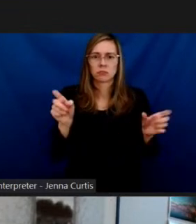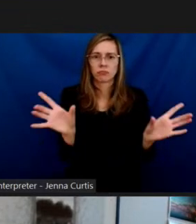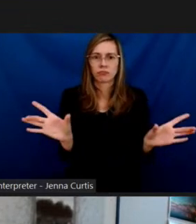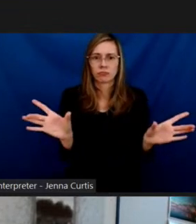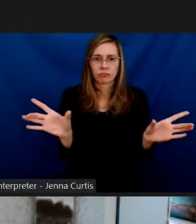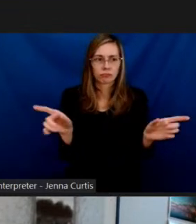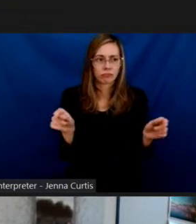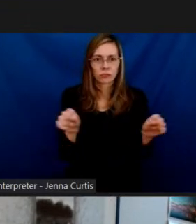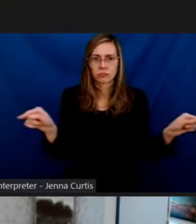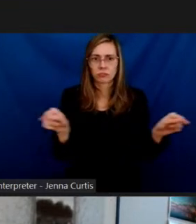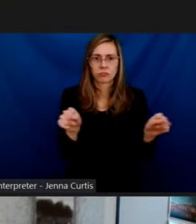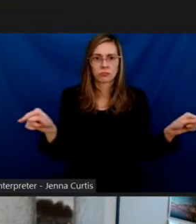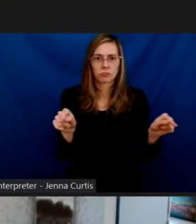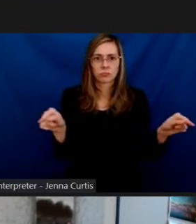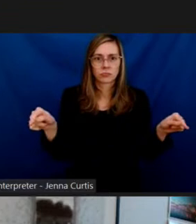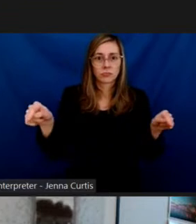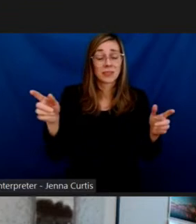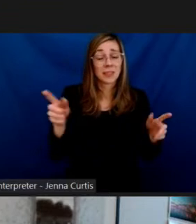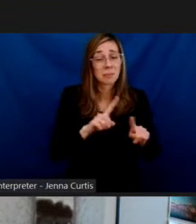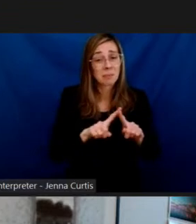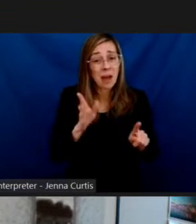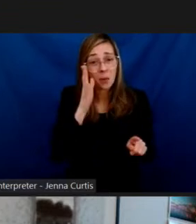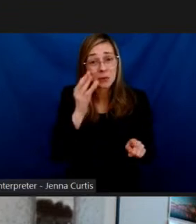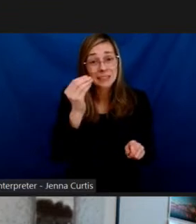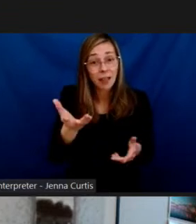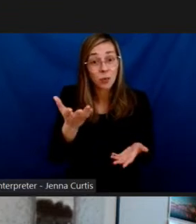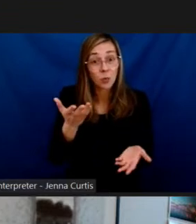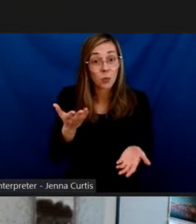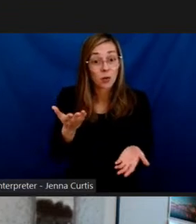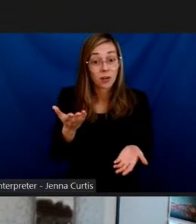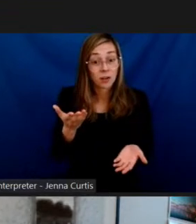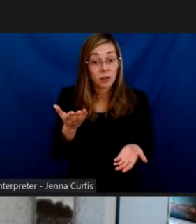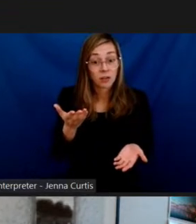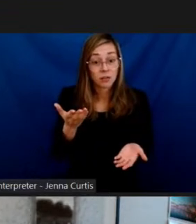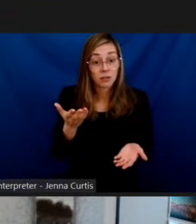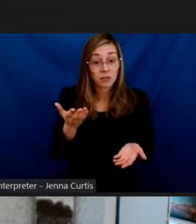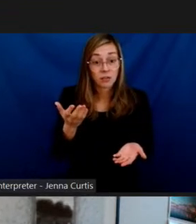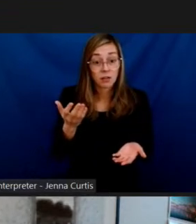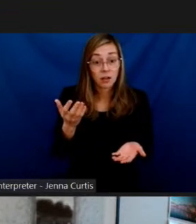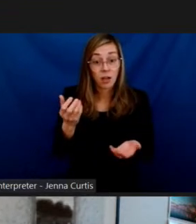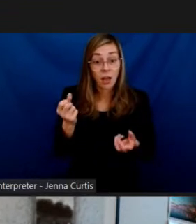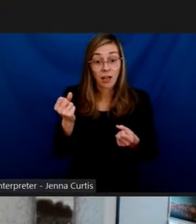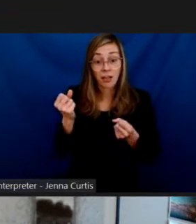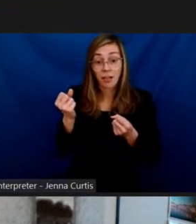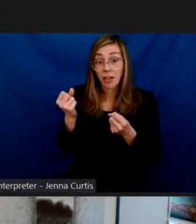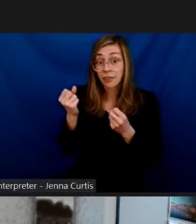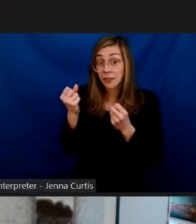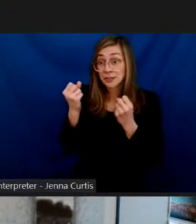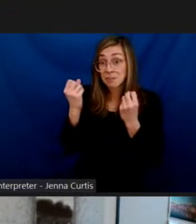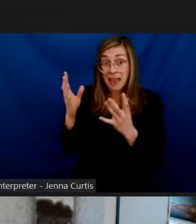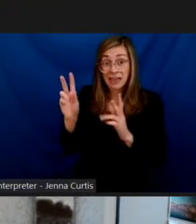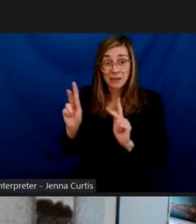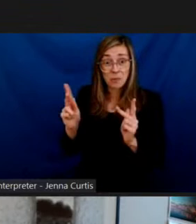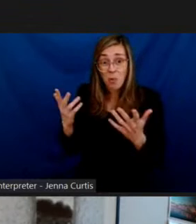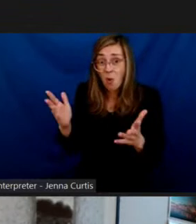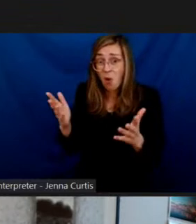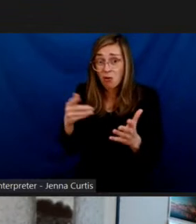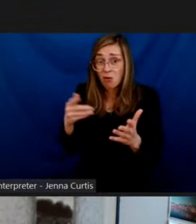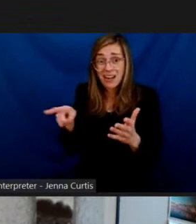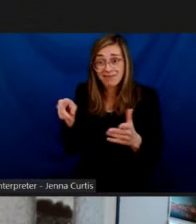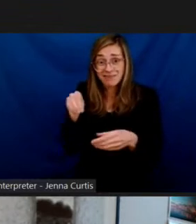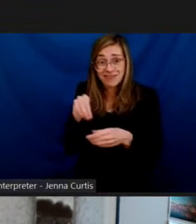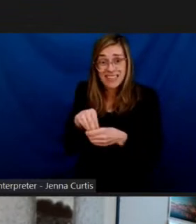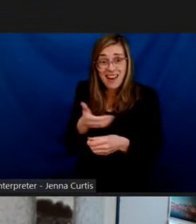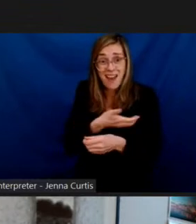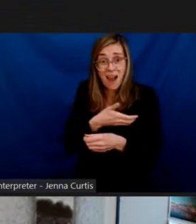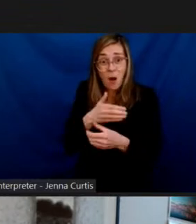Because I can tell you, there's been people, regularly in our neighborhood that are having mental crisis, and when you call